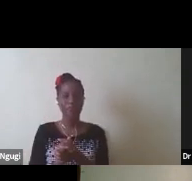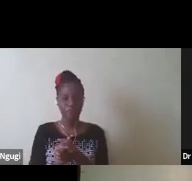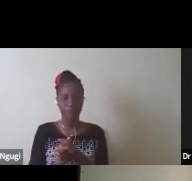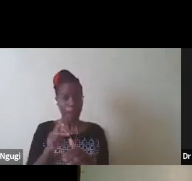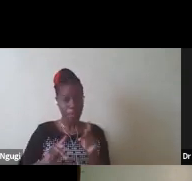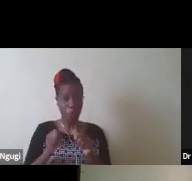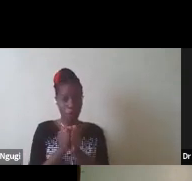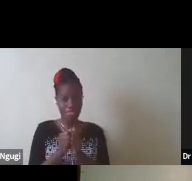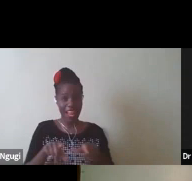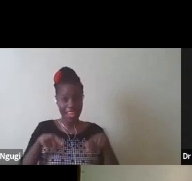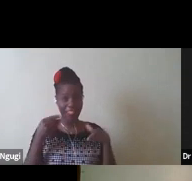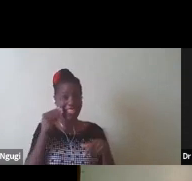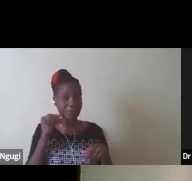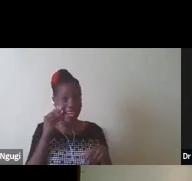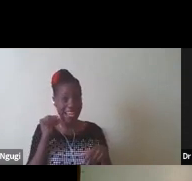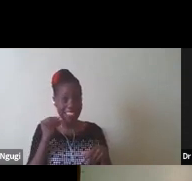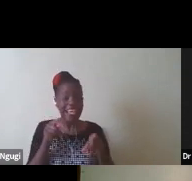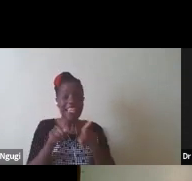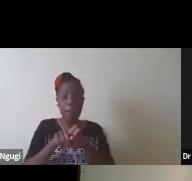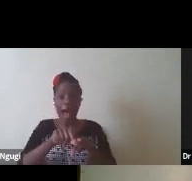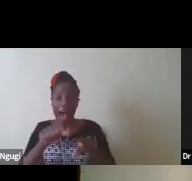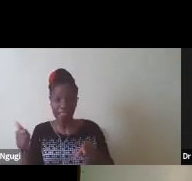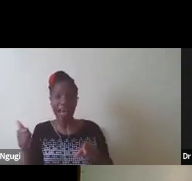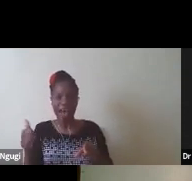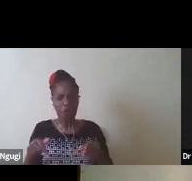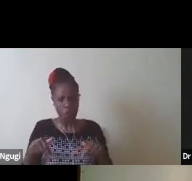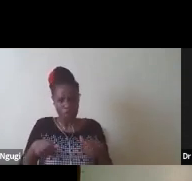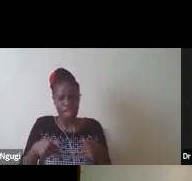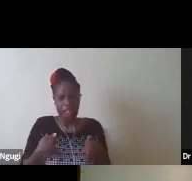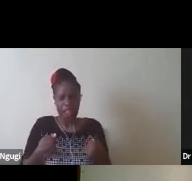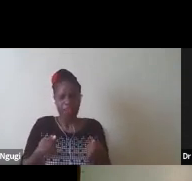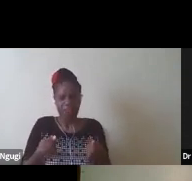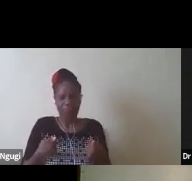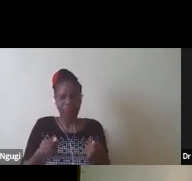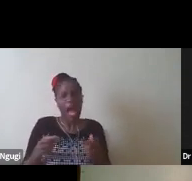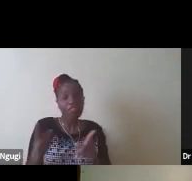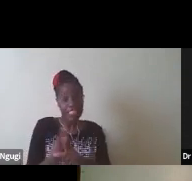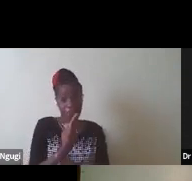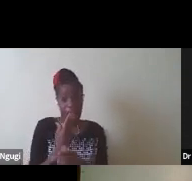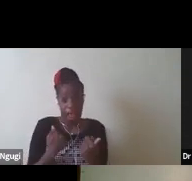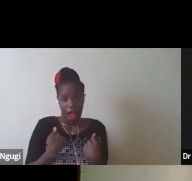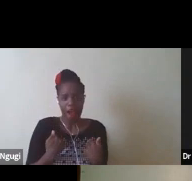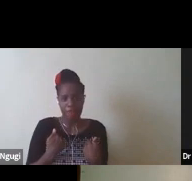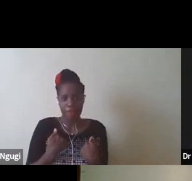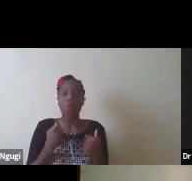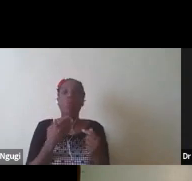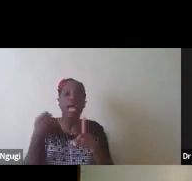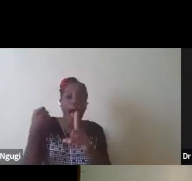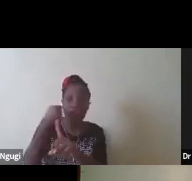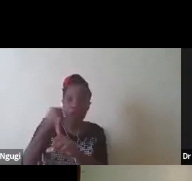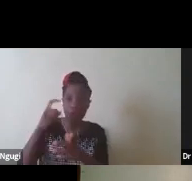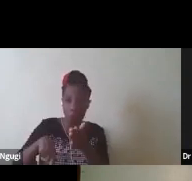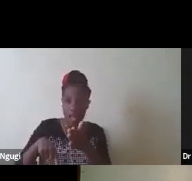lived experiences, with others who feel that things should be different, also advocating for